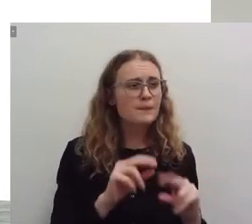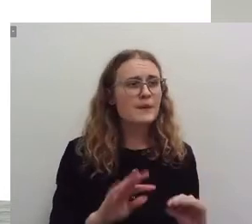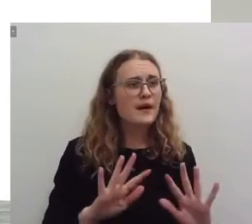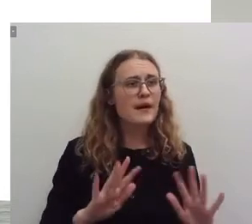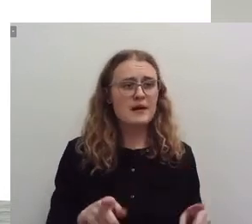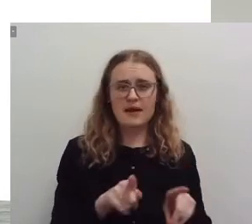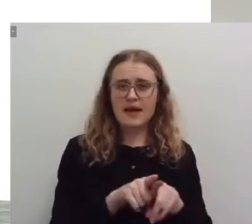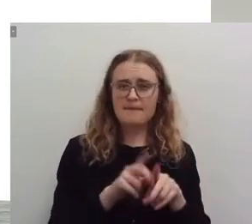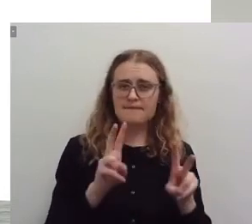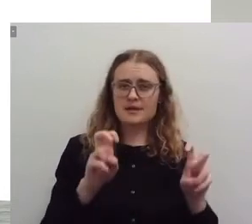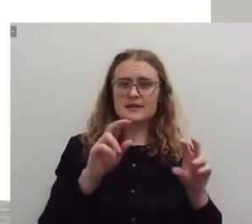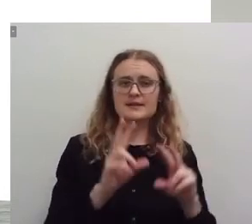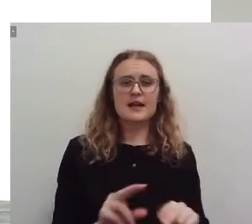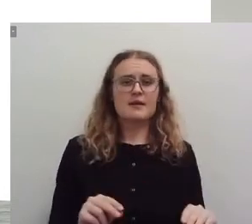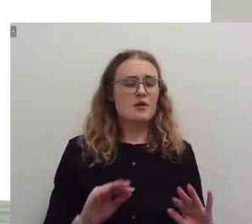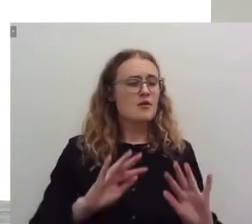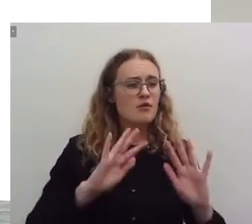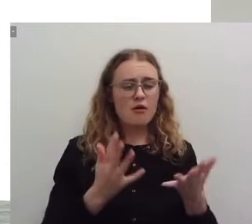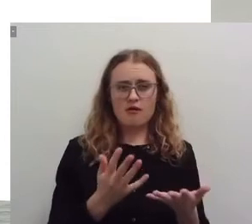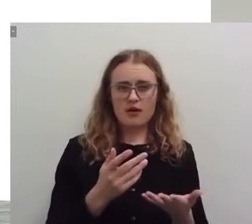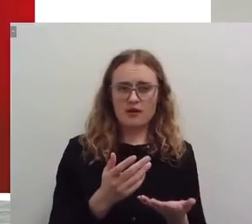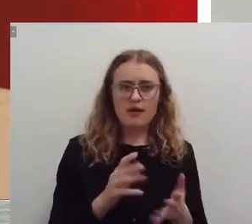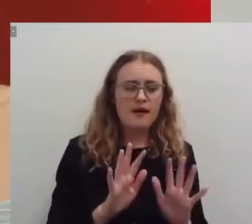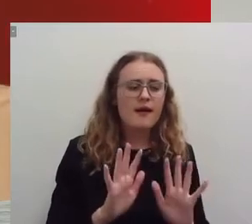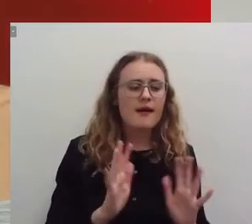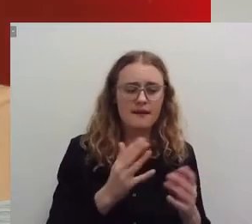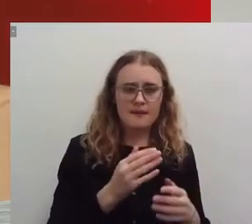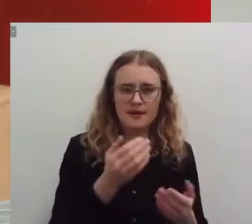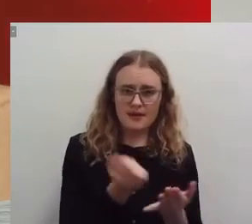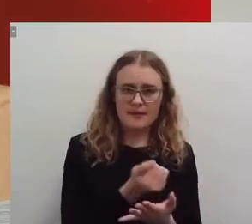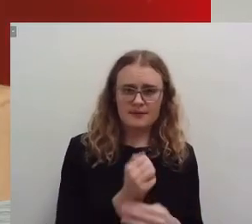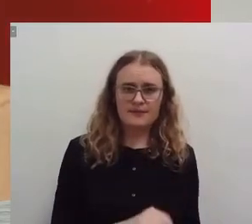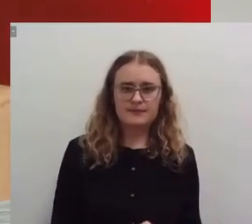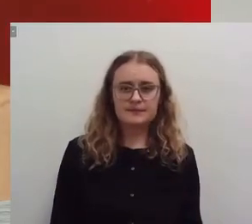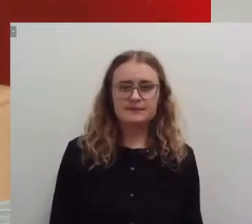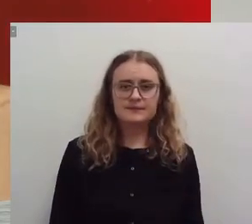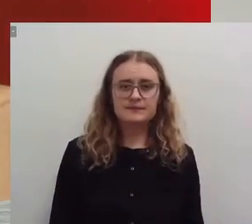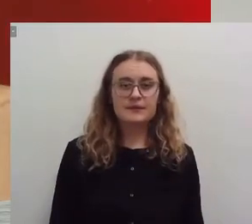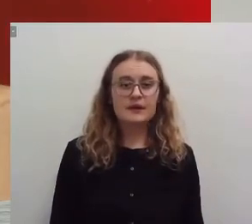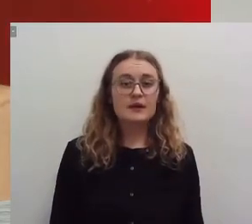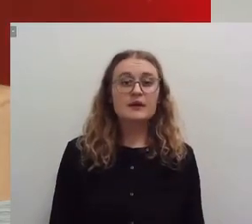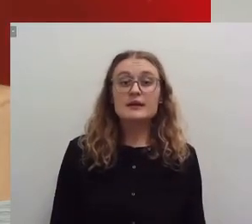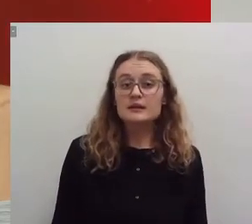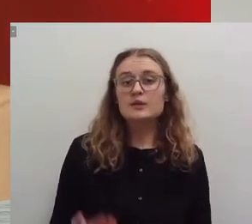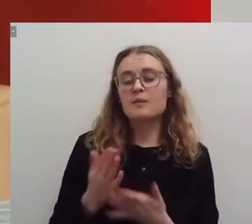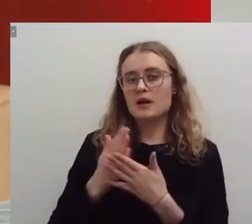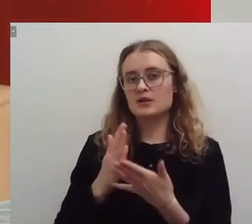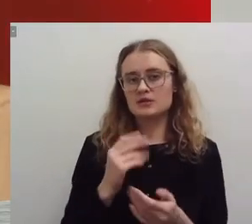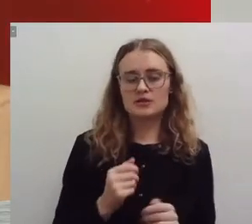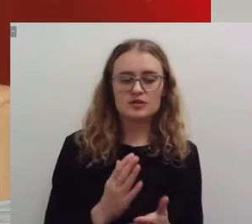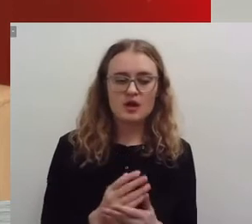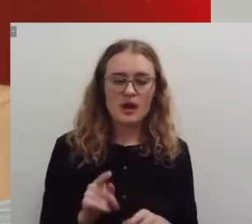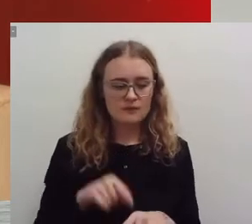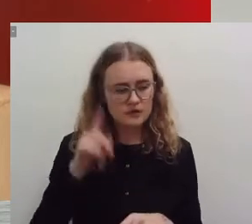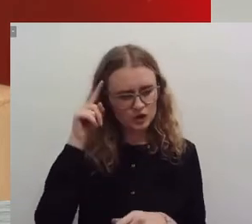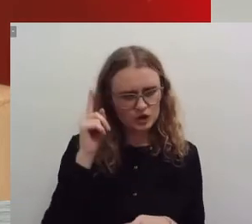we have to know our work, and we all are experts in something. And sometimes it's not enough, you